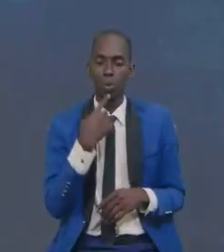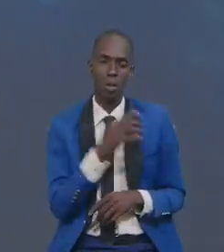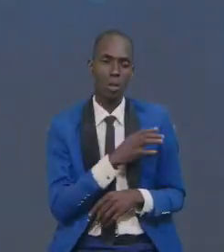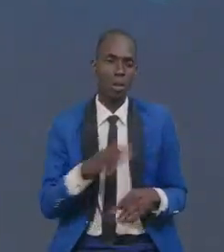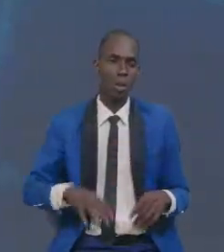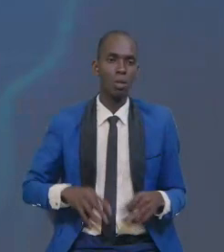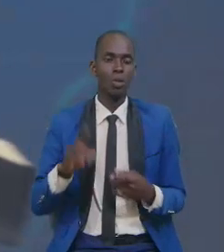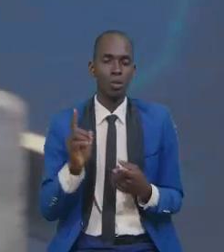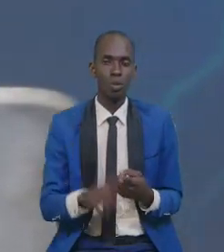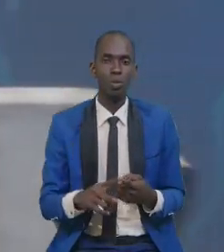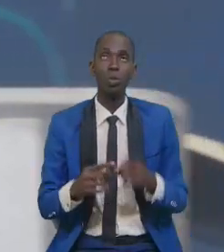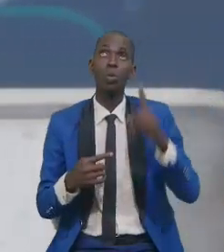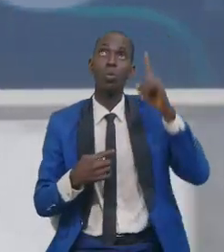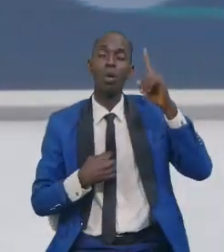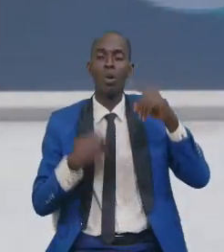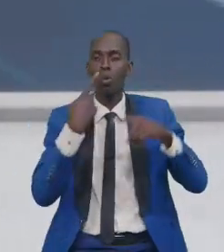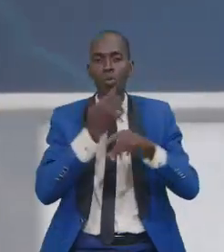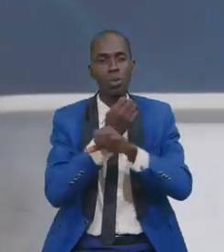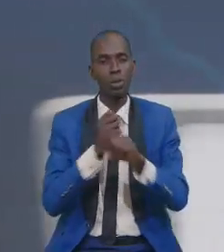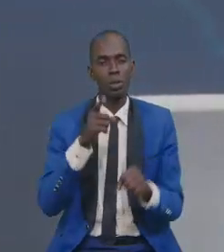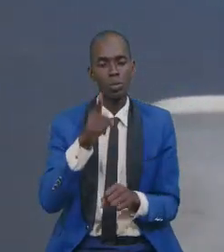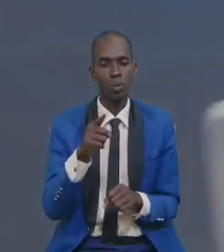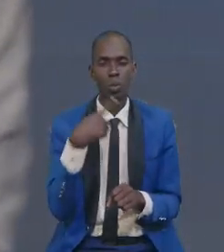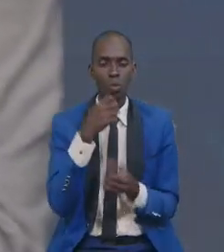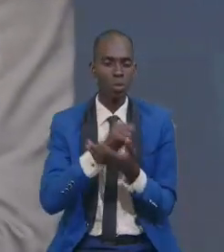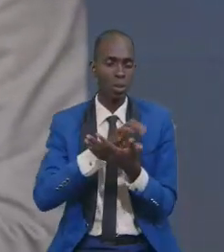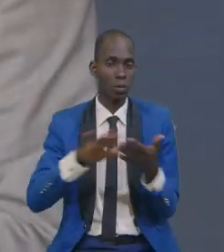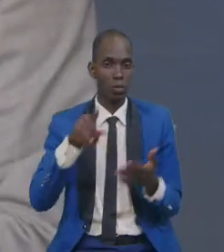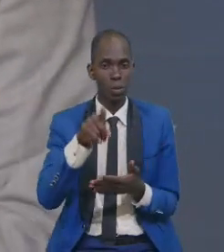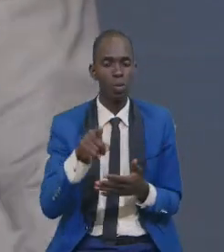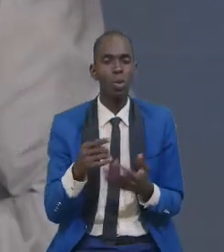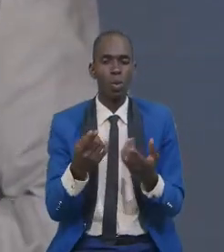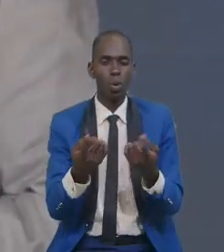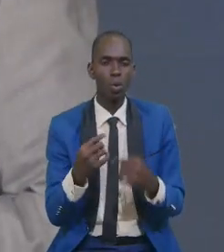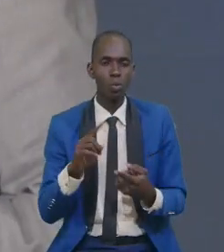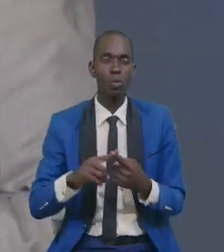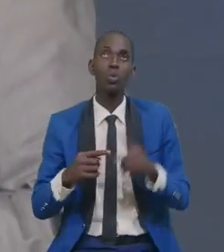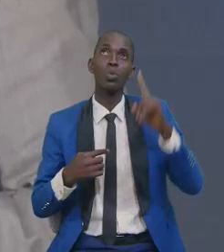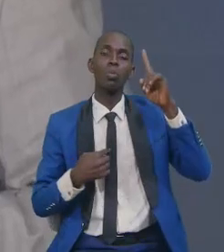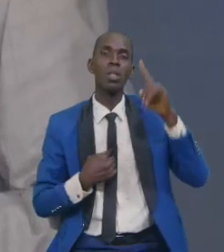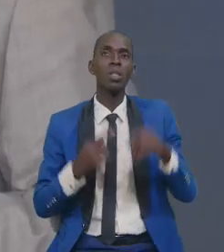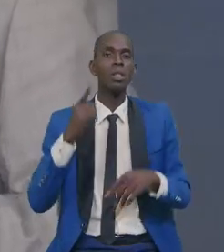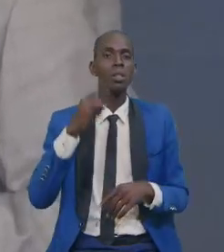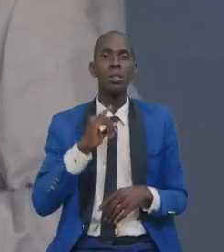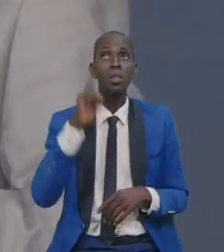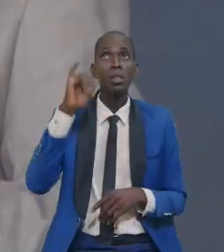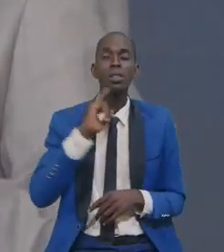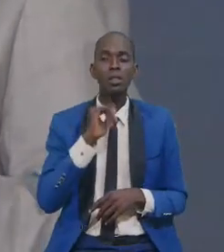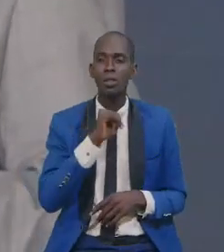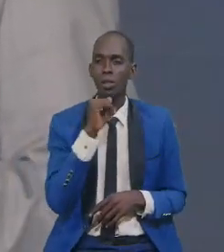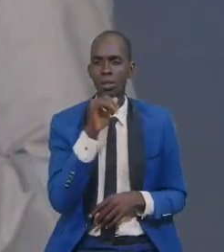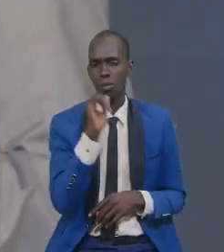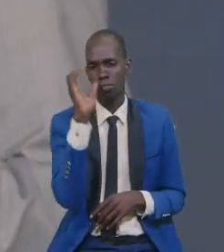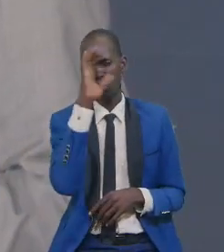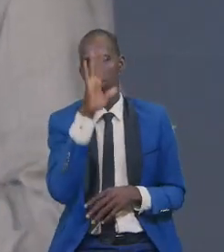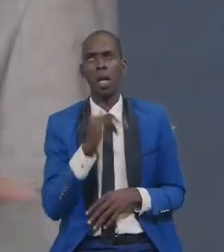me who sanctified him. Let him come unto me. He's not a stranger to me. I know him.